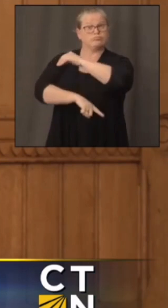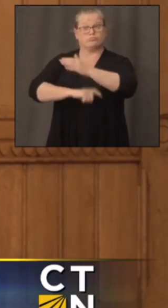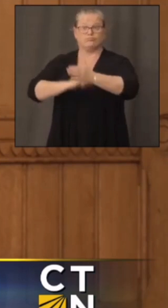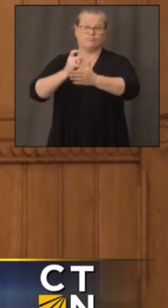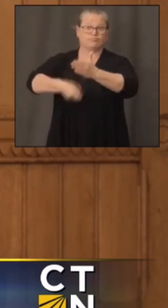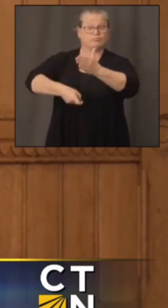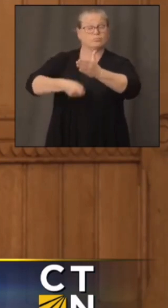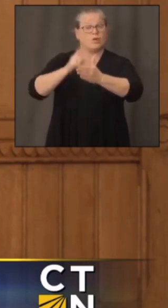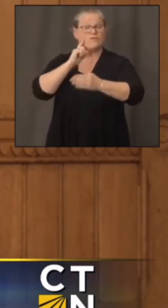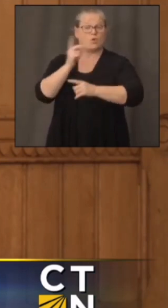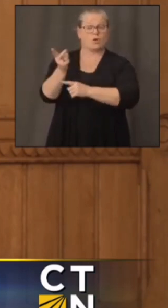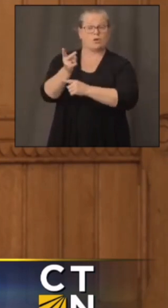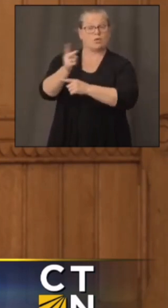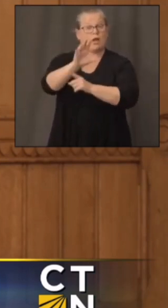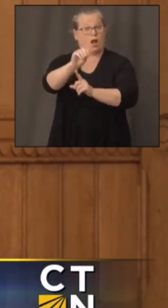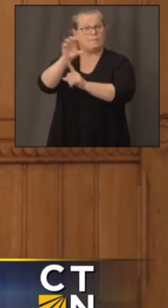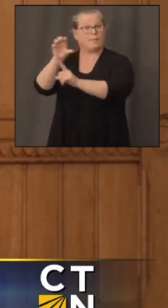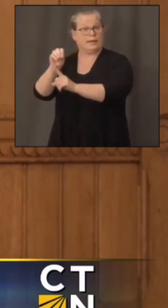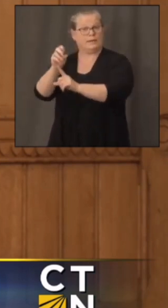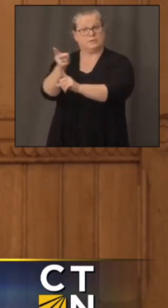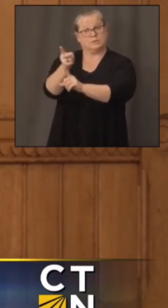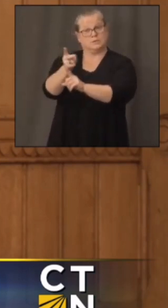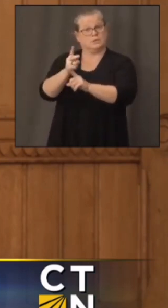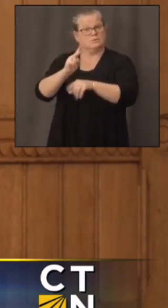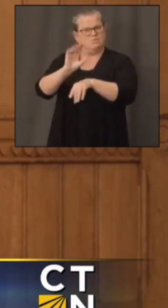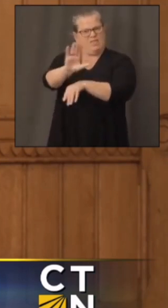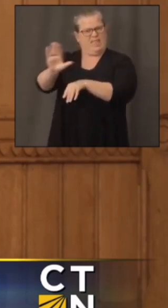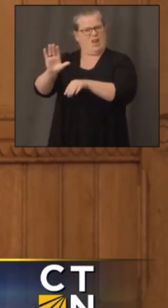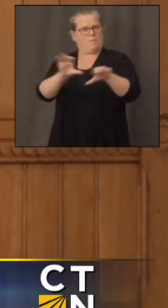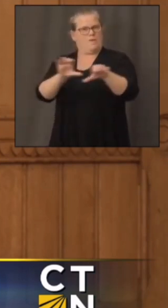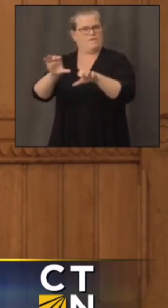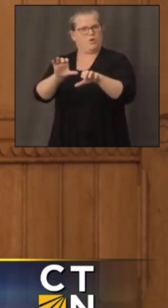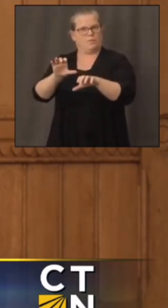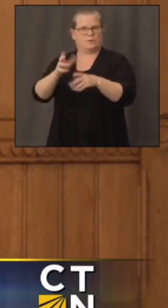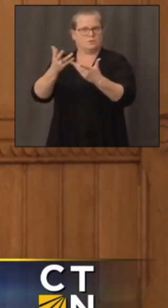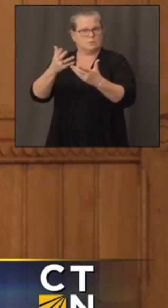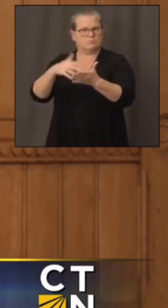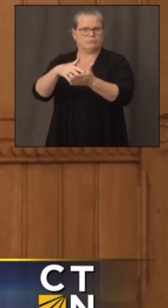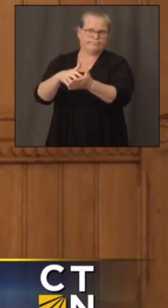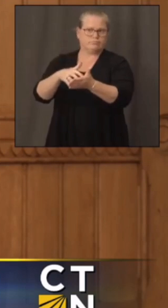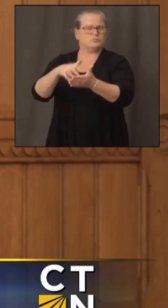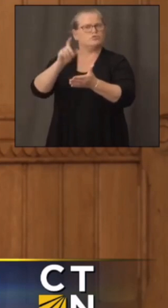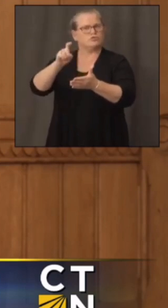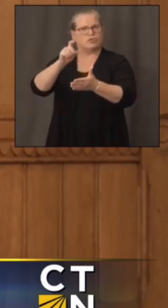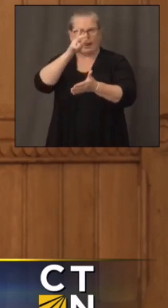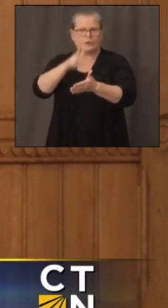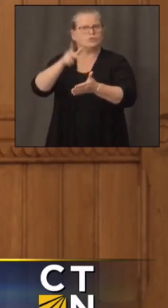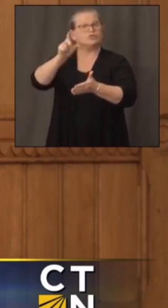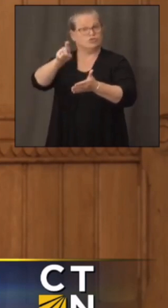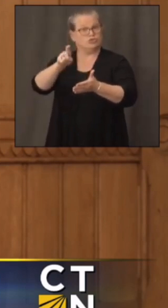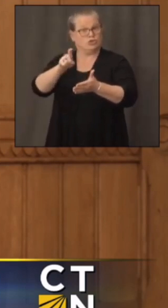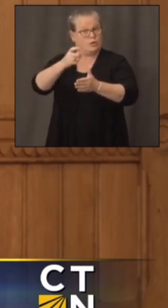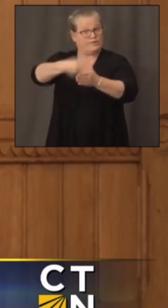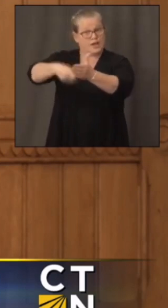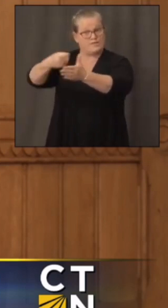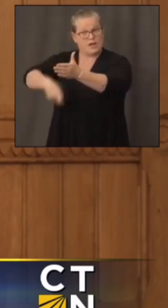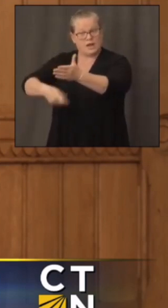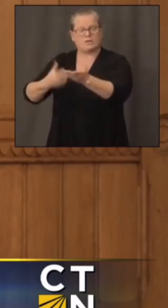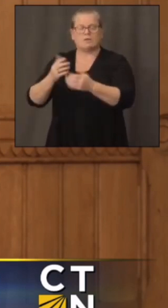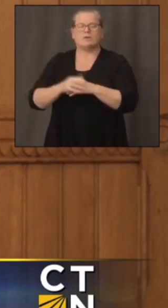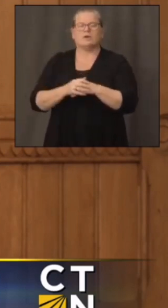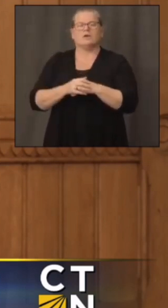utilities based on their performance. And of course, those penalties would come from shareholders and not from ratepayers of the utilities. PURA